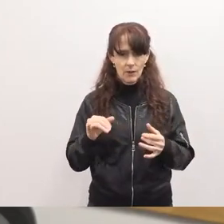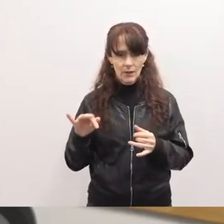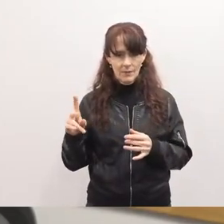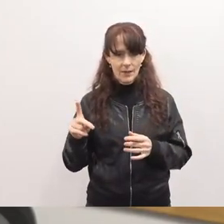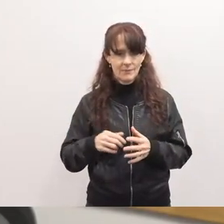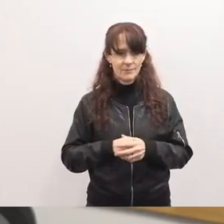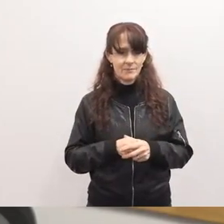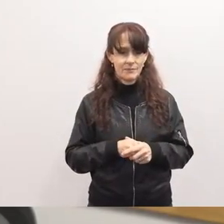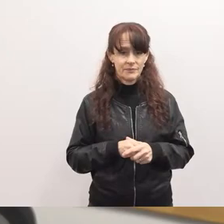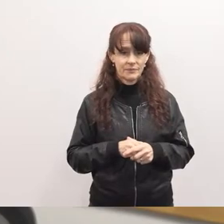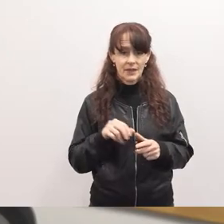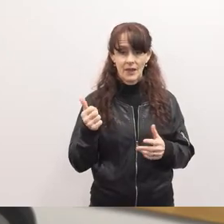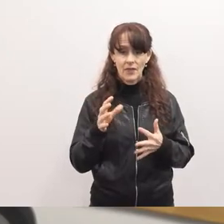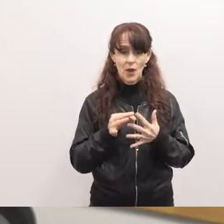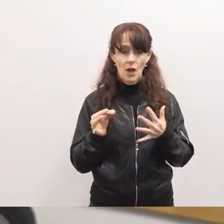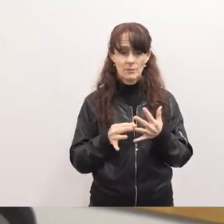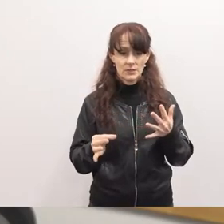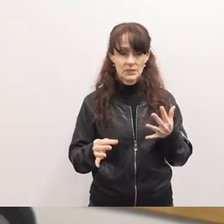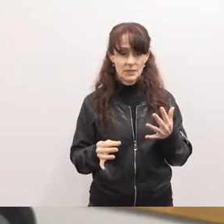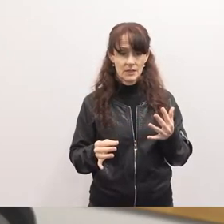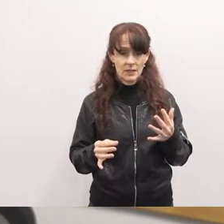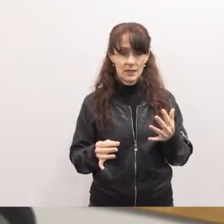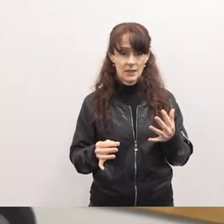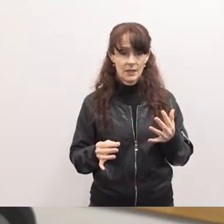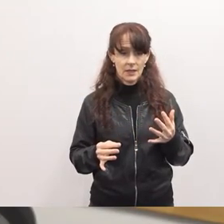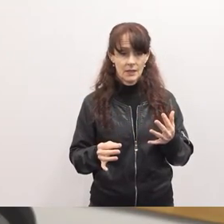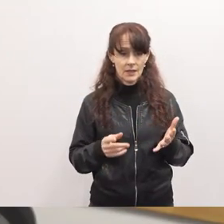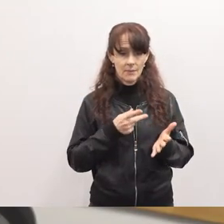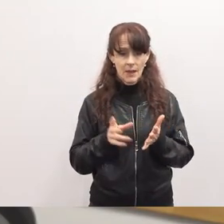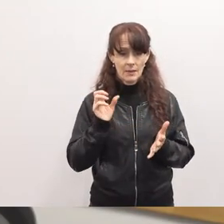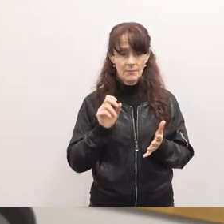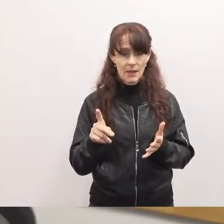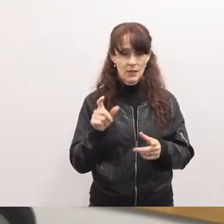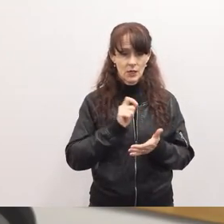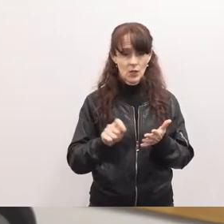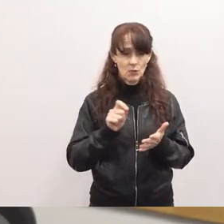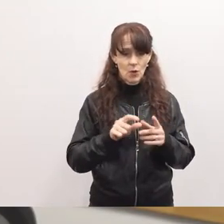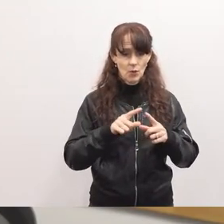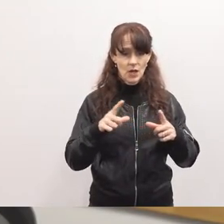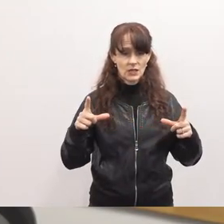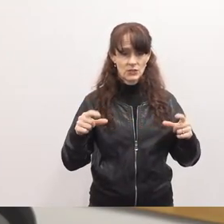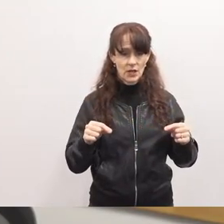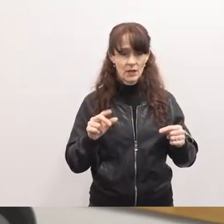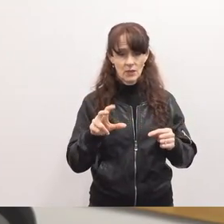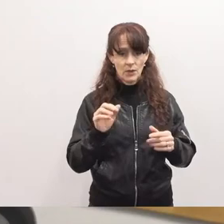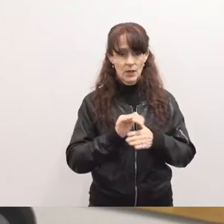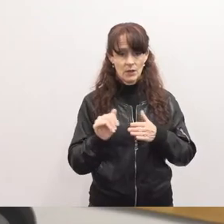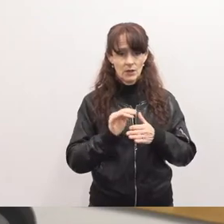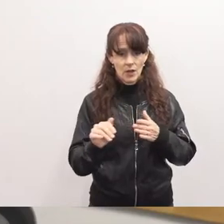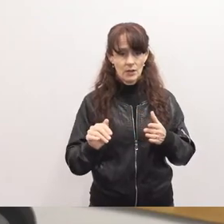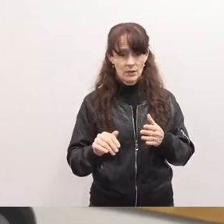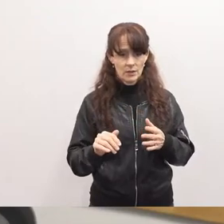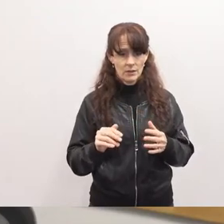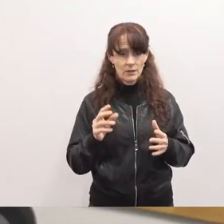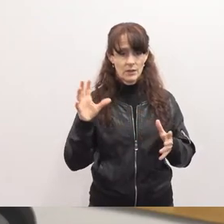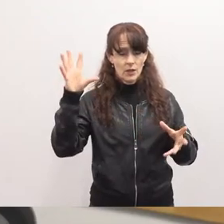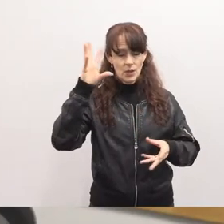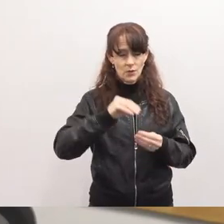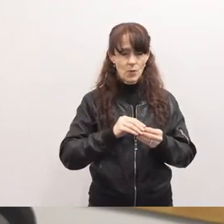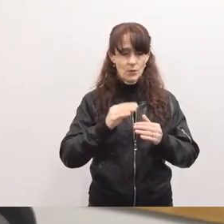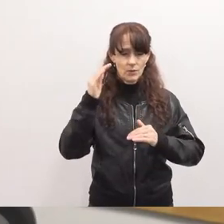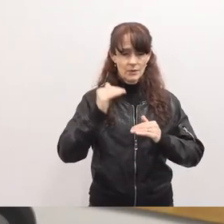iPad. So the other option was he paid back. He wrote a check to the conference for $300 to bring the total down